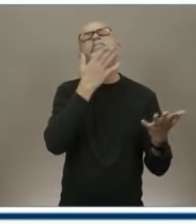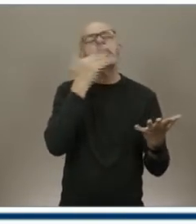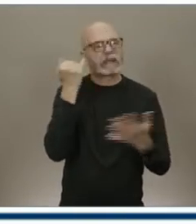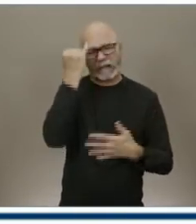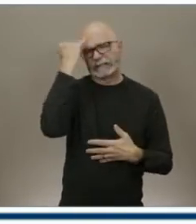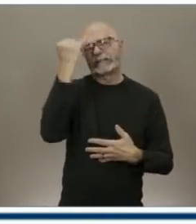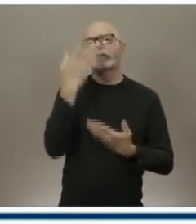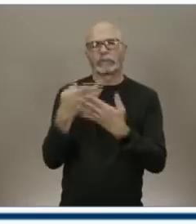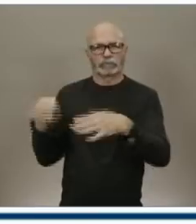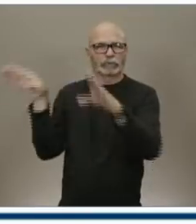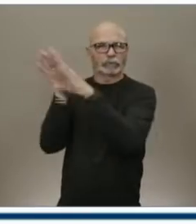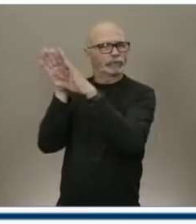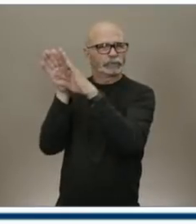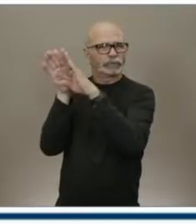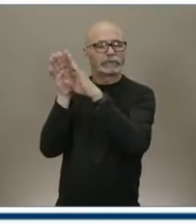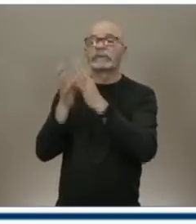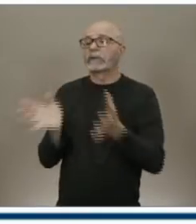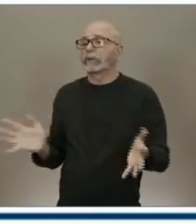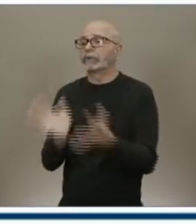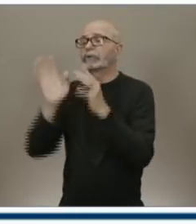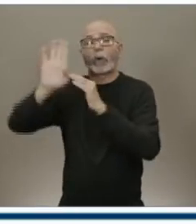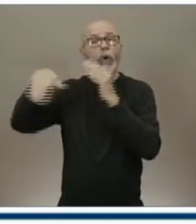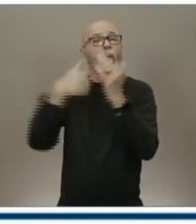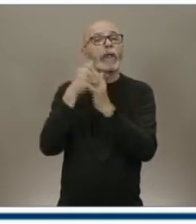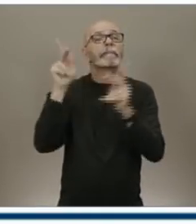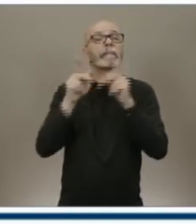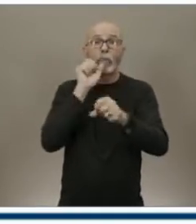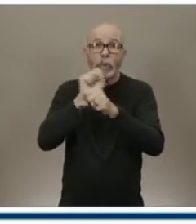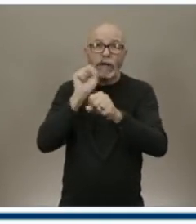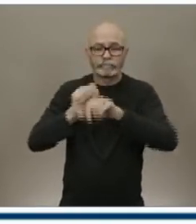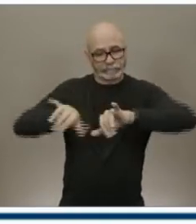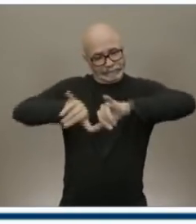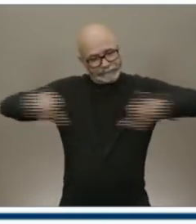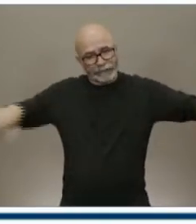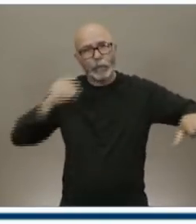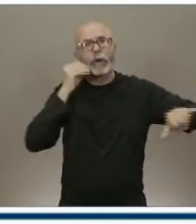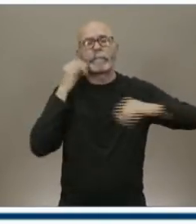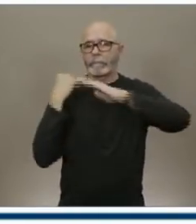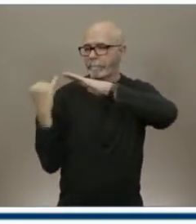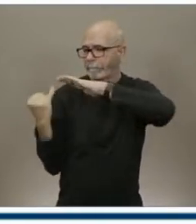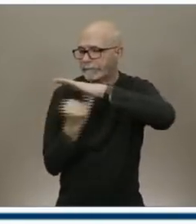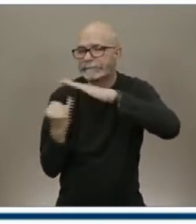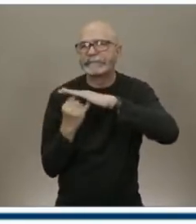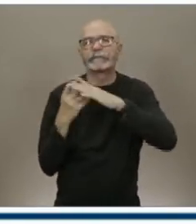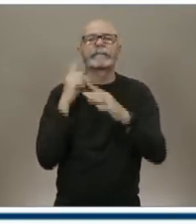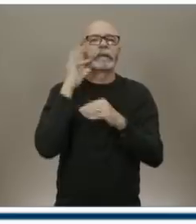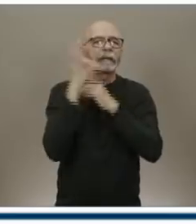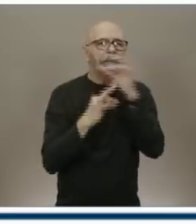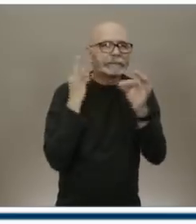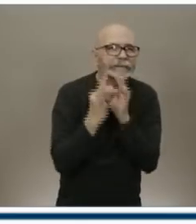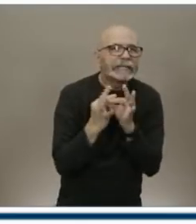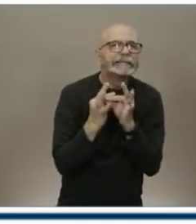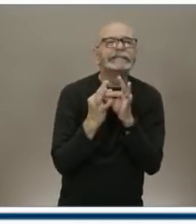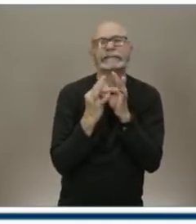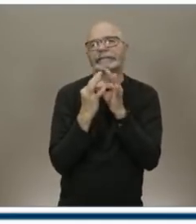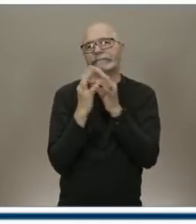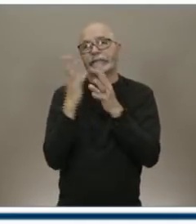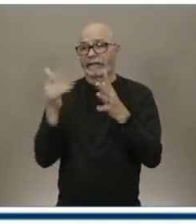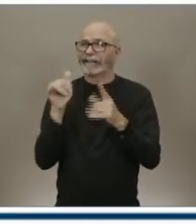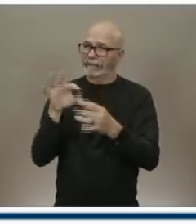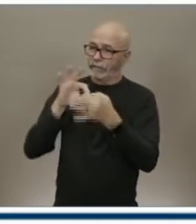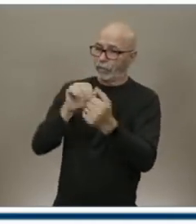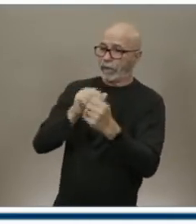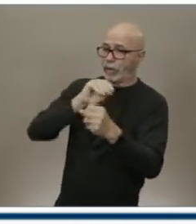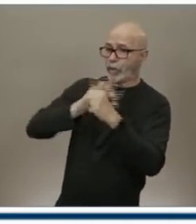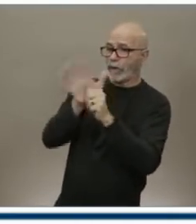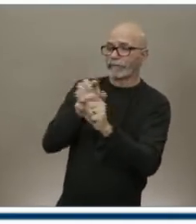home isolating and tested. And as we've always been doing with COVID-19, our approach is to take